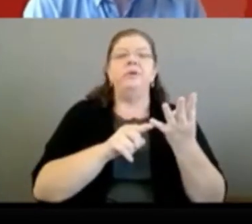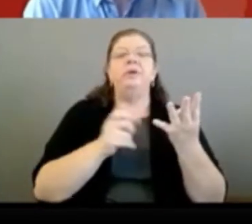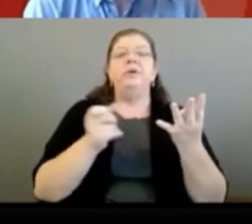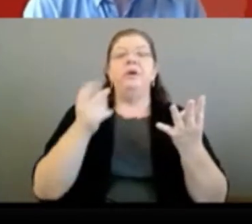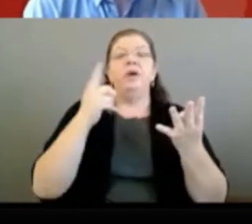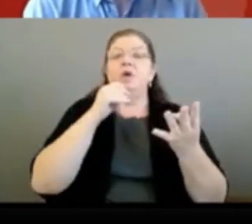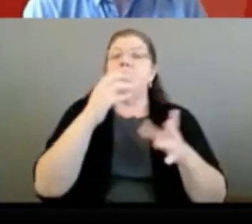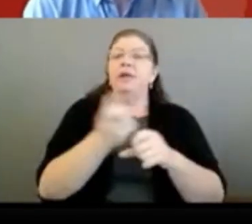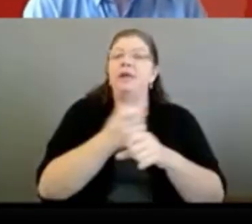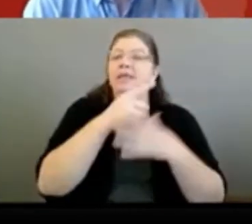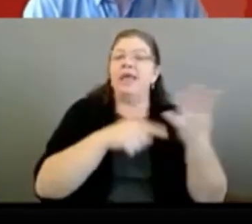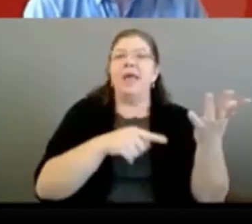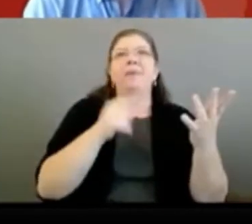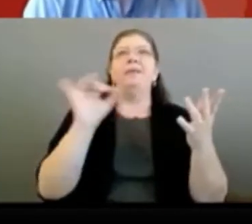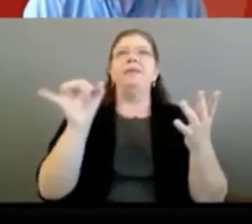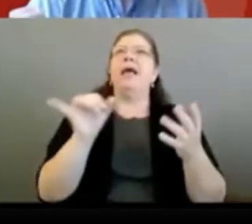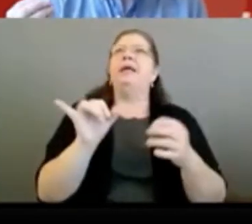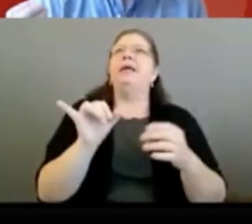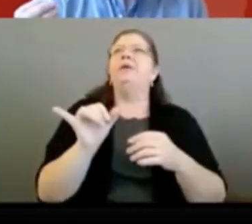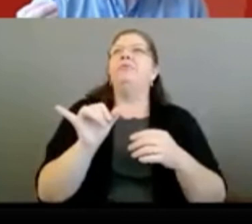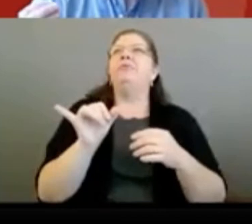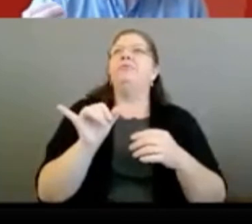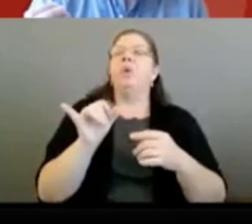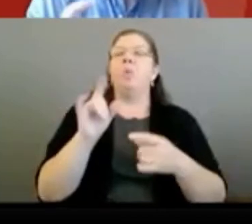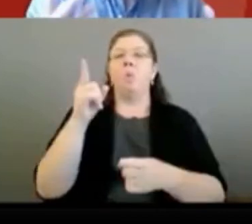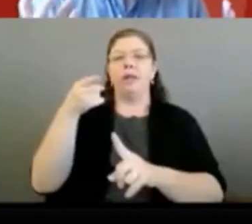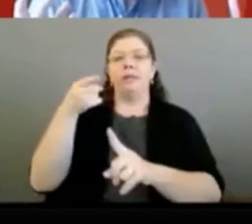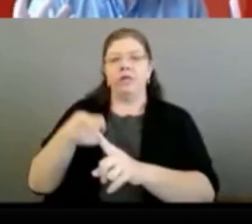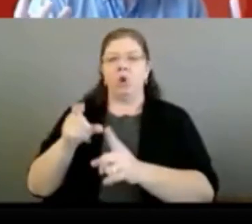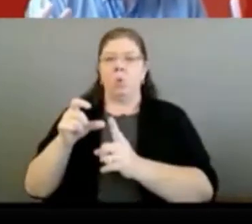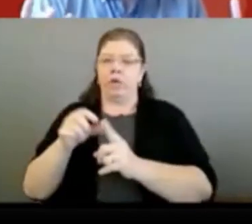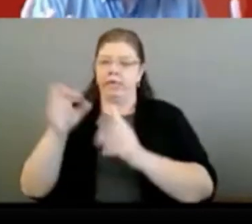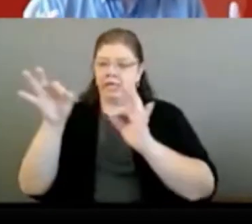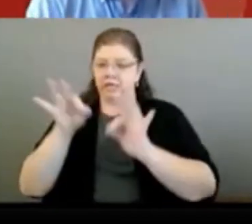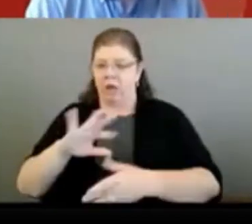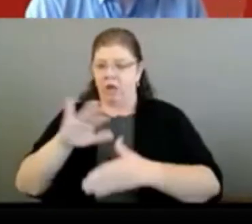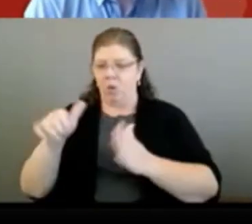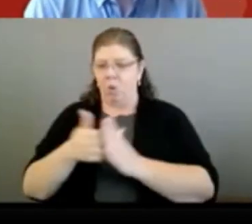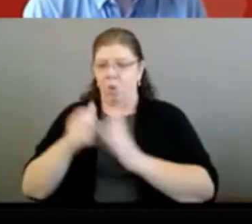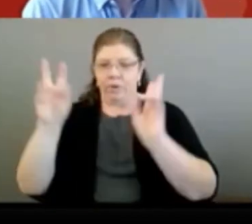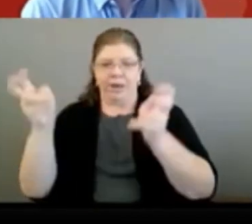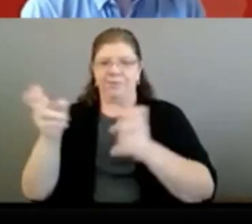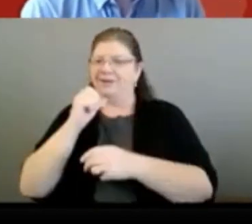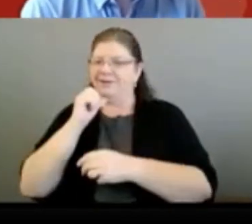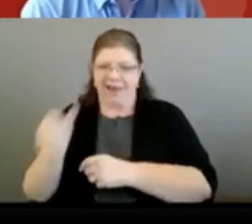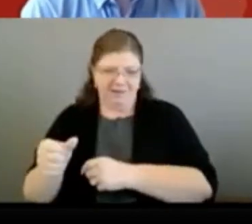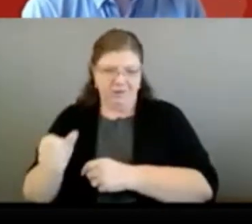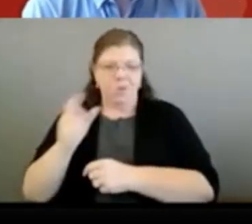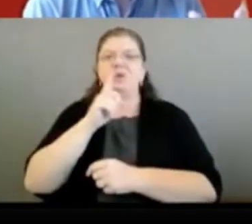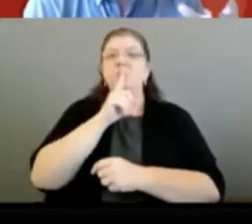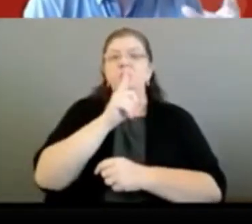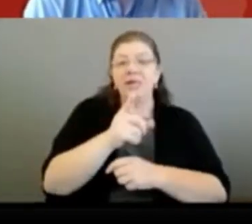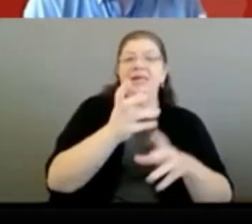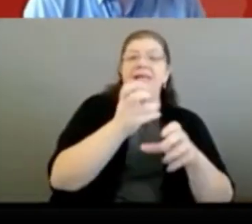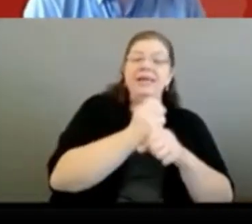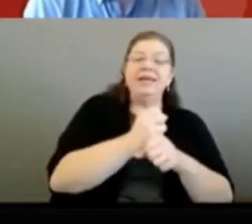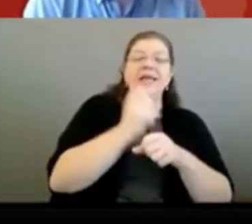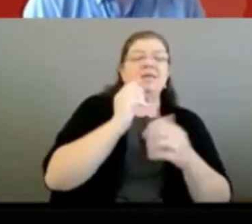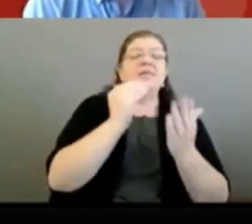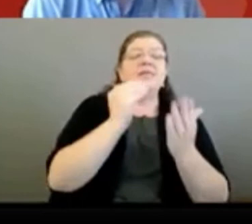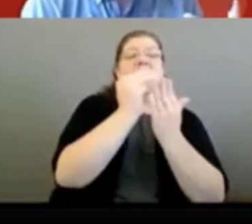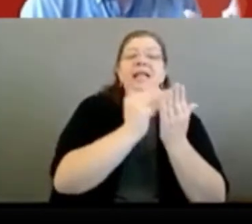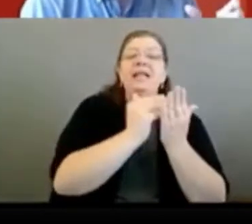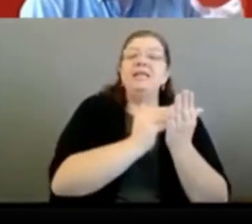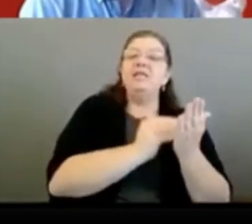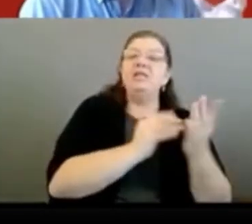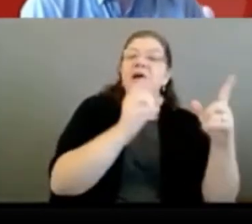topic modeling something like a single word that explains what the whole topic is. What you get effectively is a list of